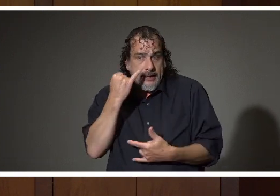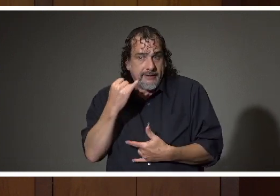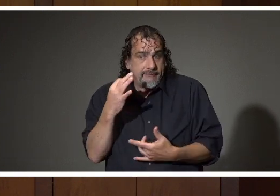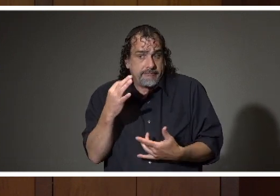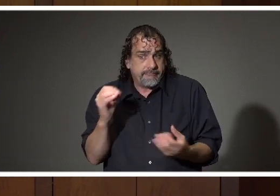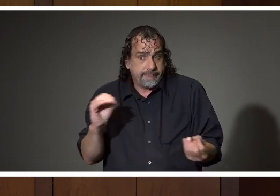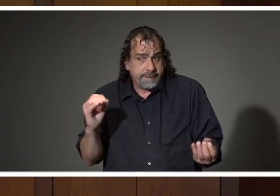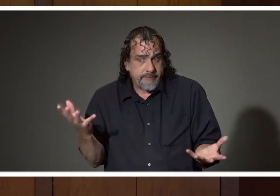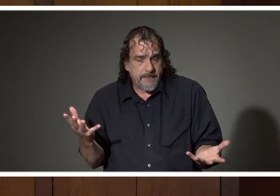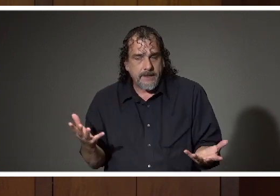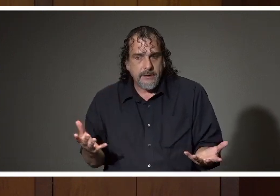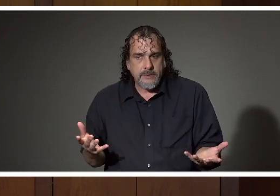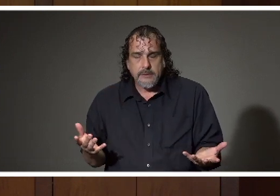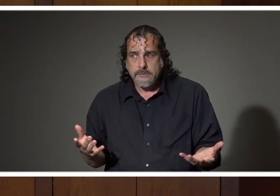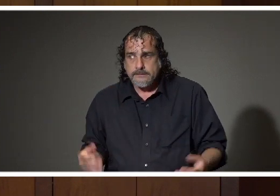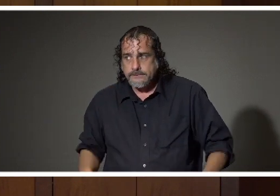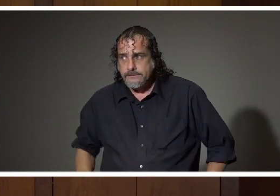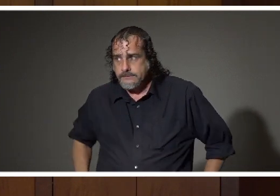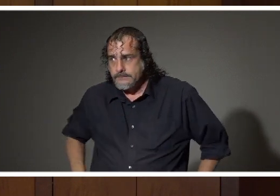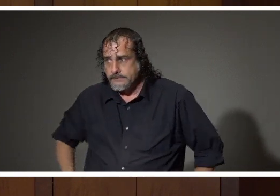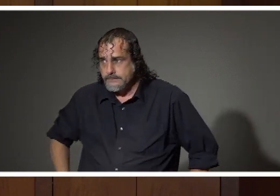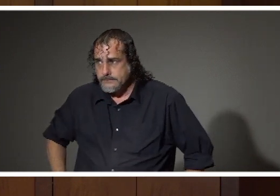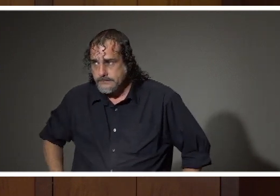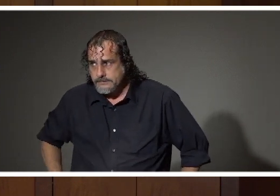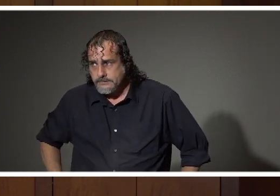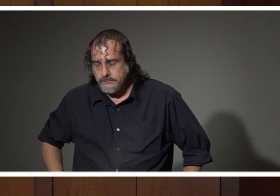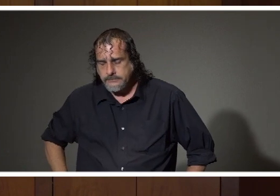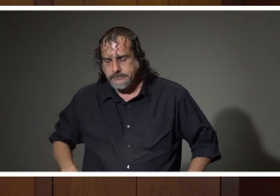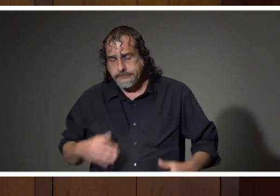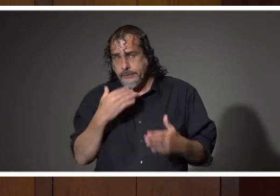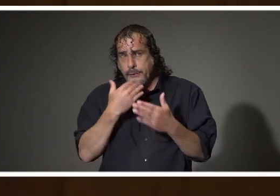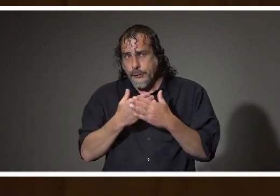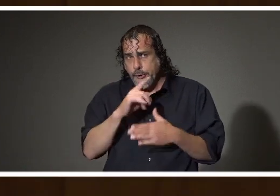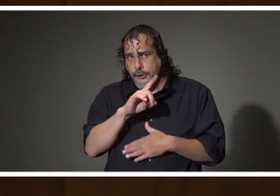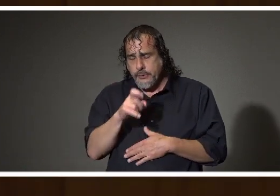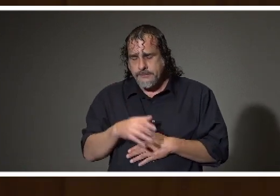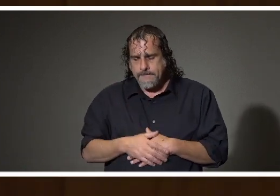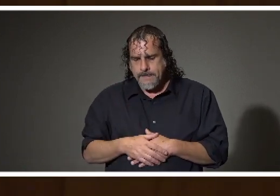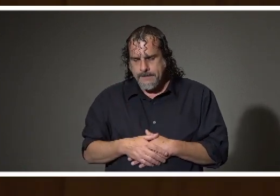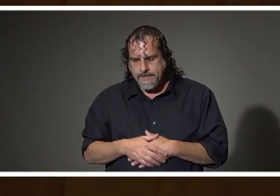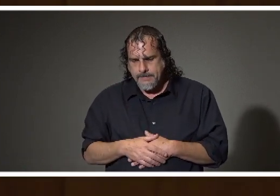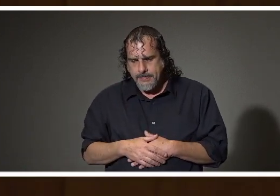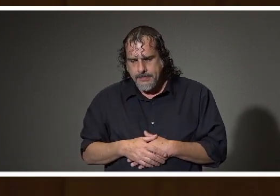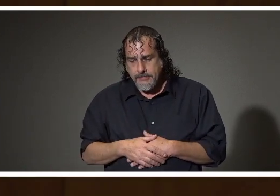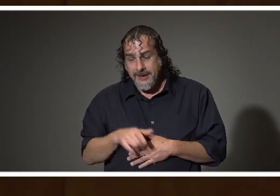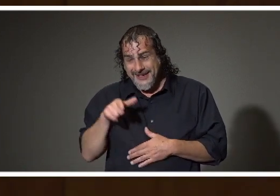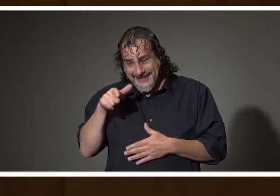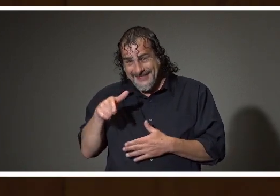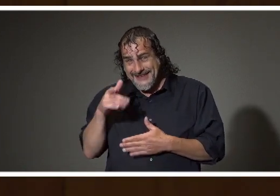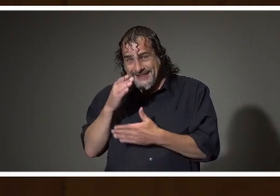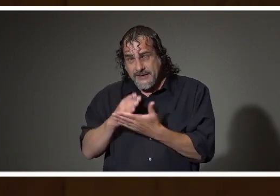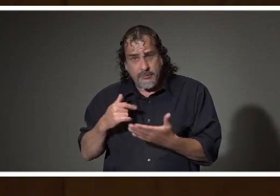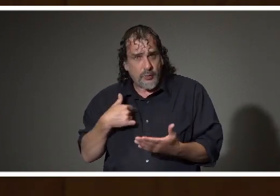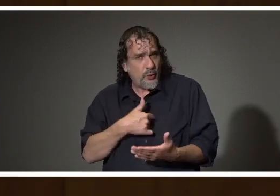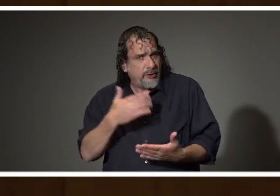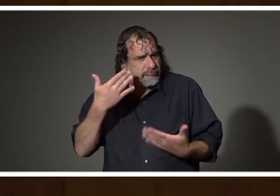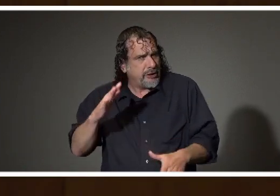And what would those steps be? Yeah, great question. Thank you. So, this is something that we knew,